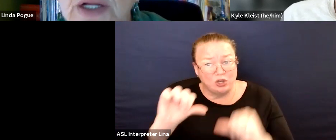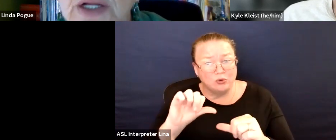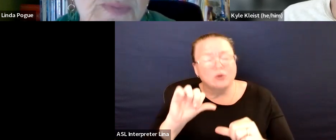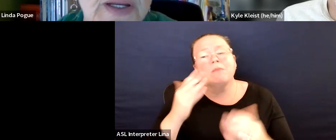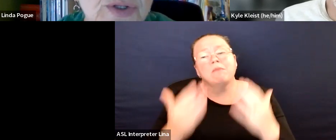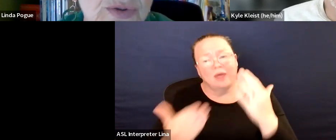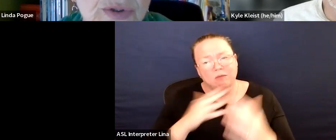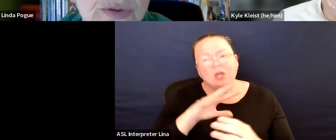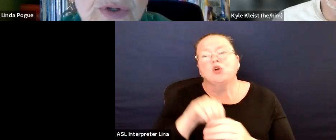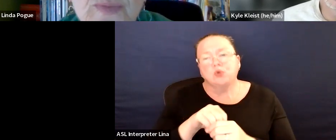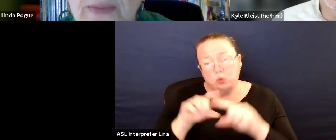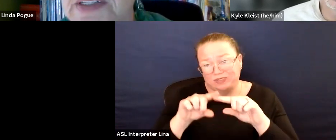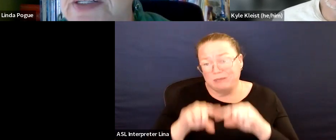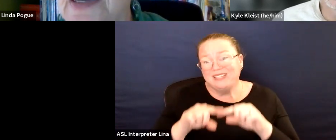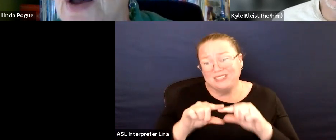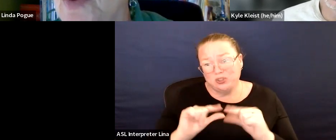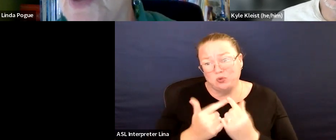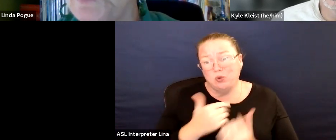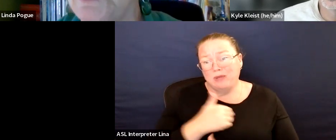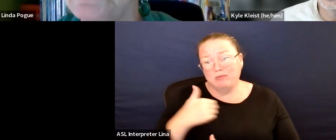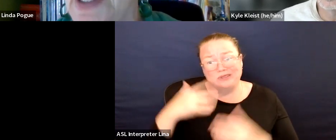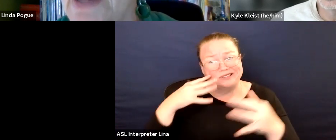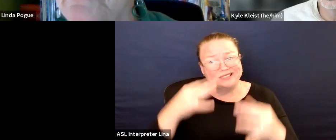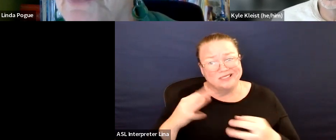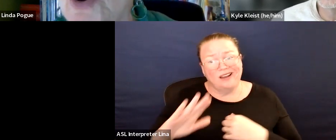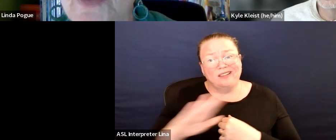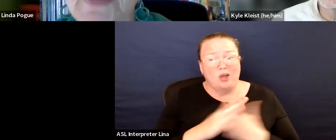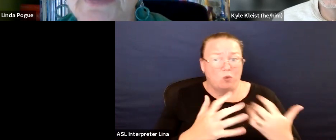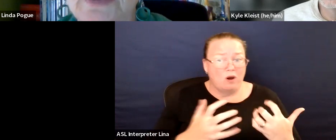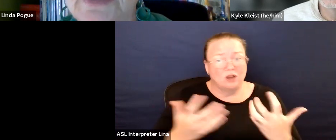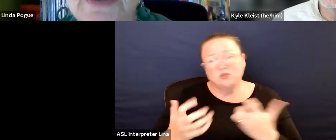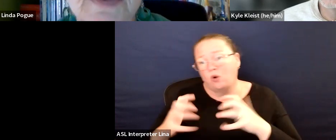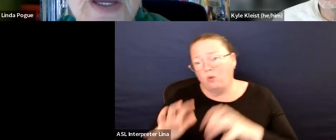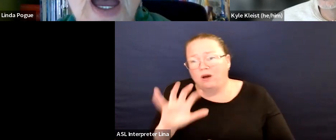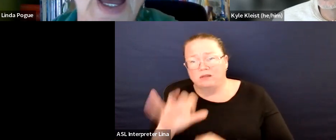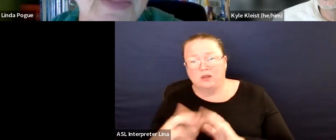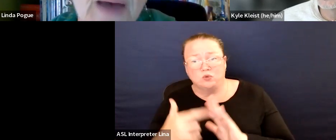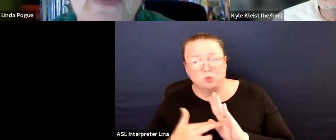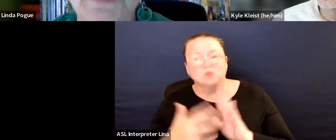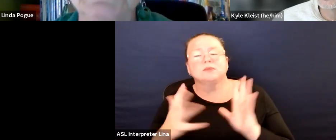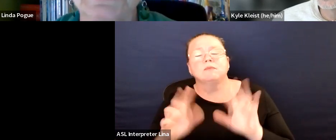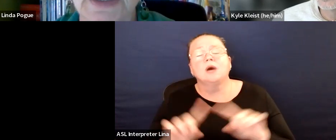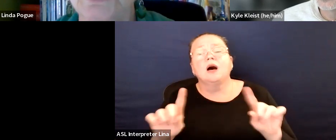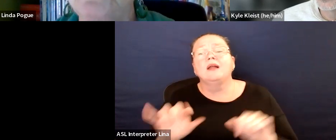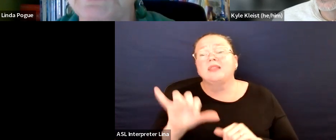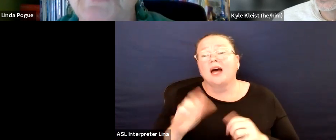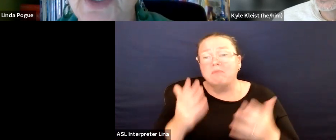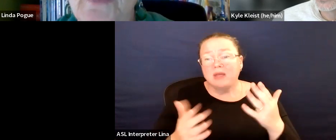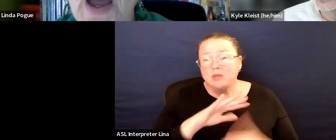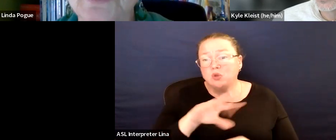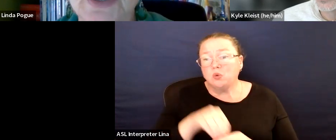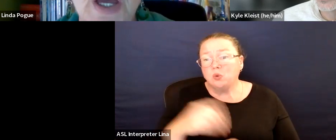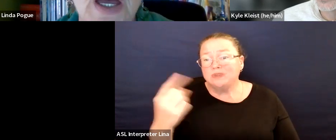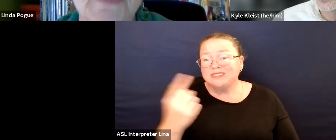might include, depending on the group members can decide what they would like to have in that guideline. And that might include